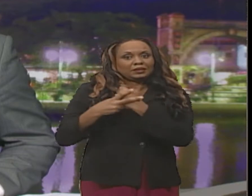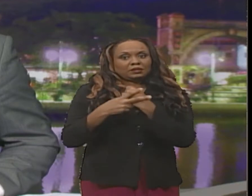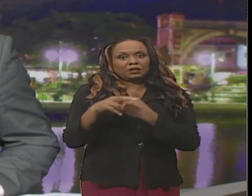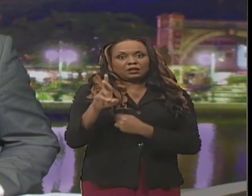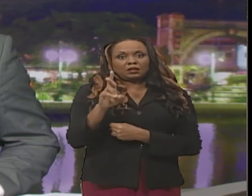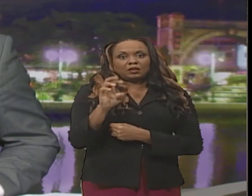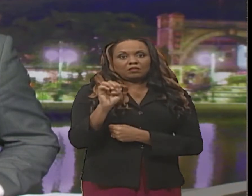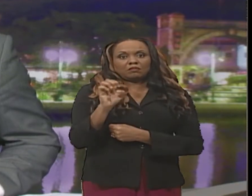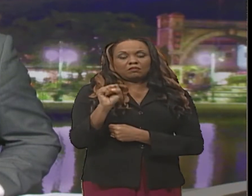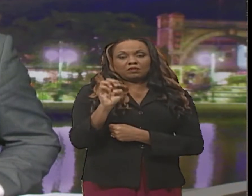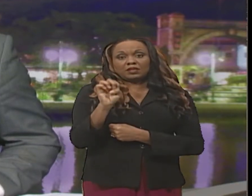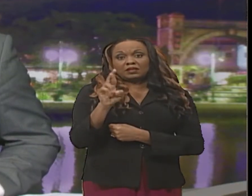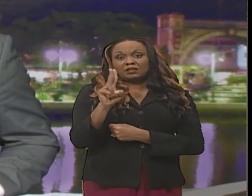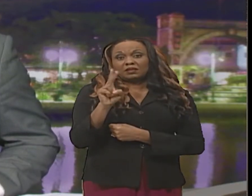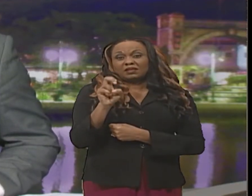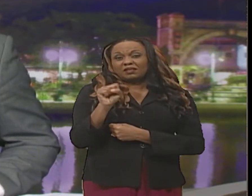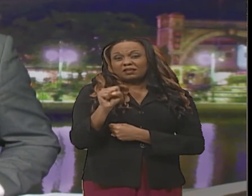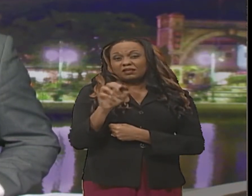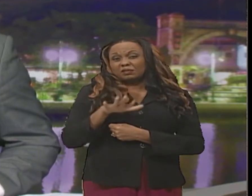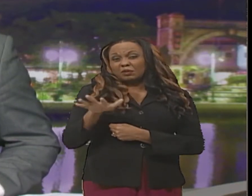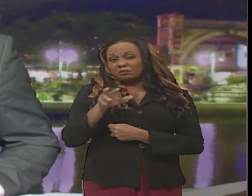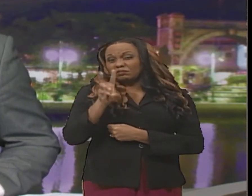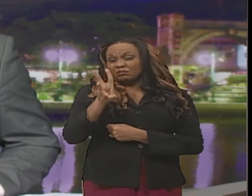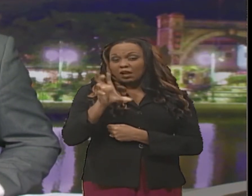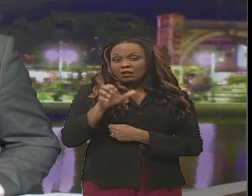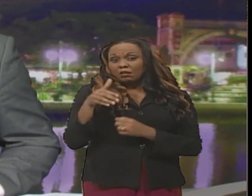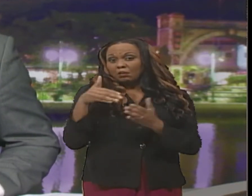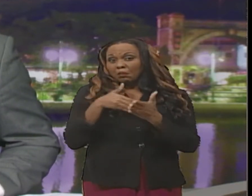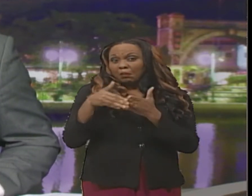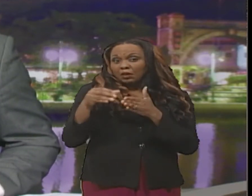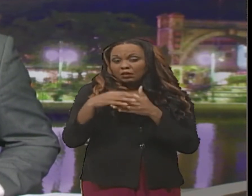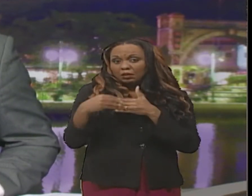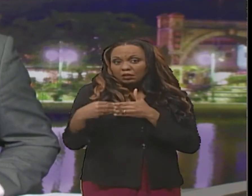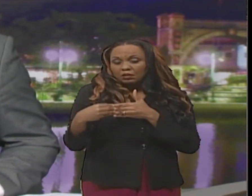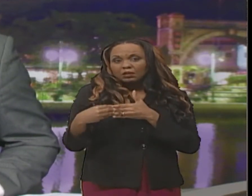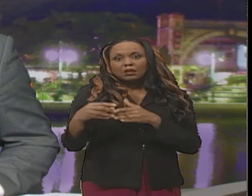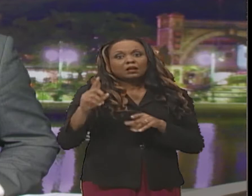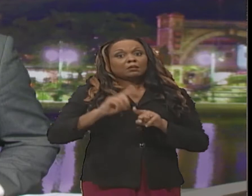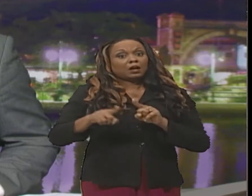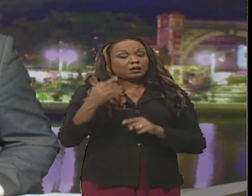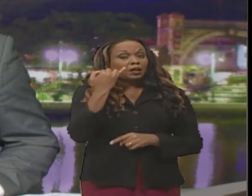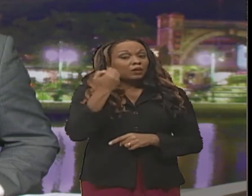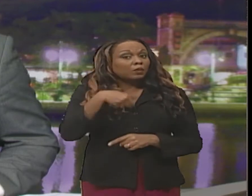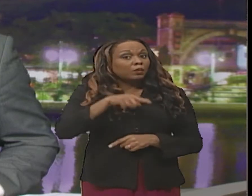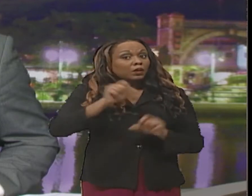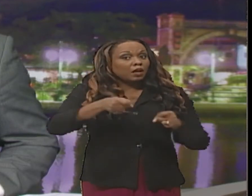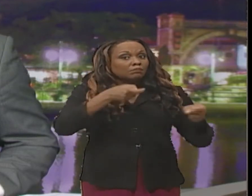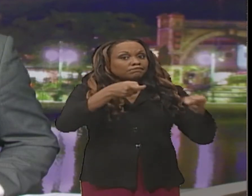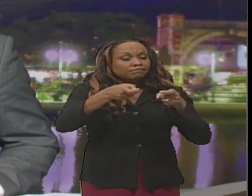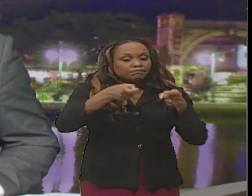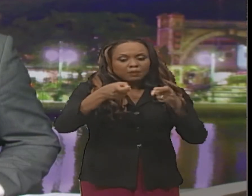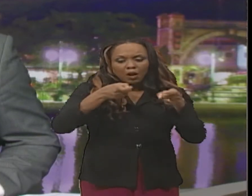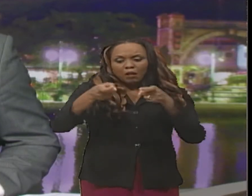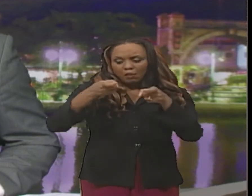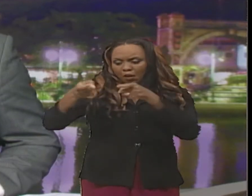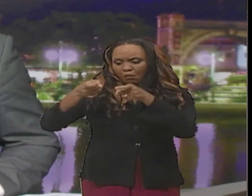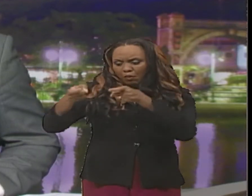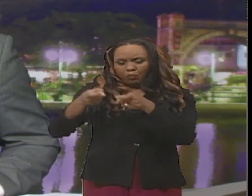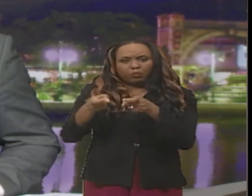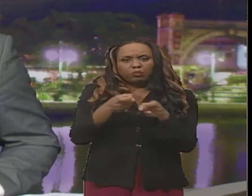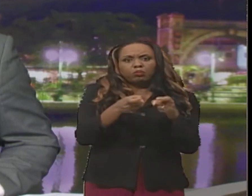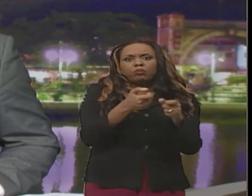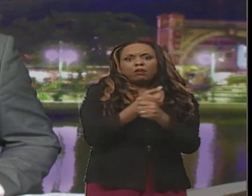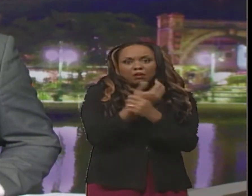$600 million. However, Mr. Haynes says as long as Barbados is able to properly manage its resources and meet